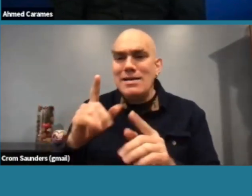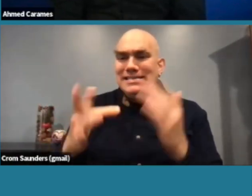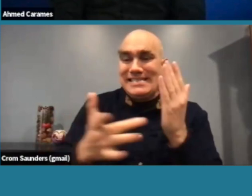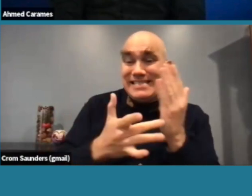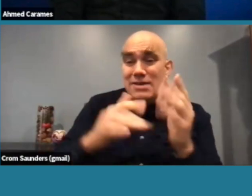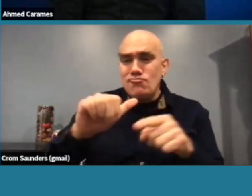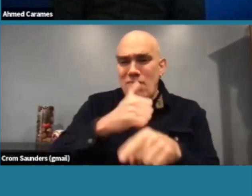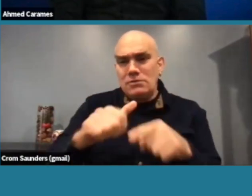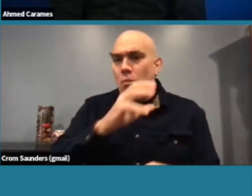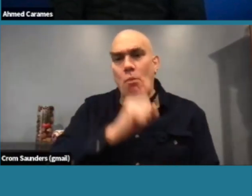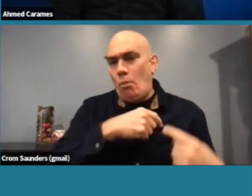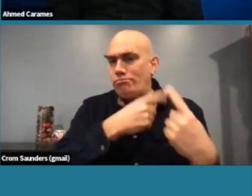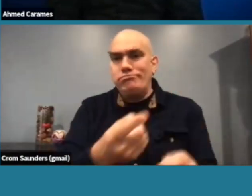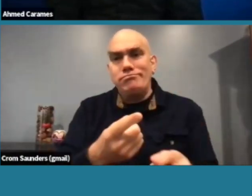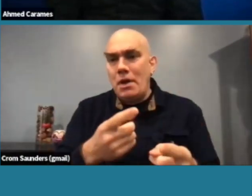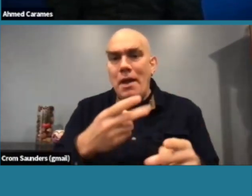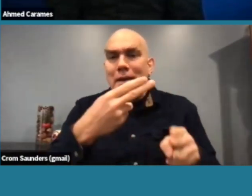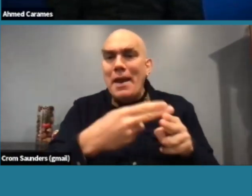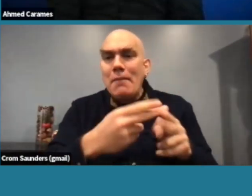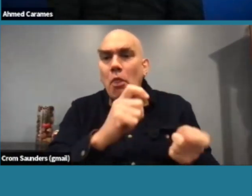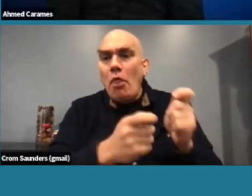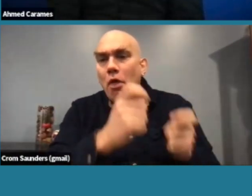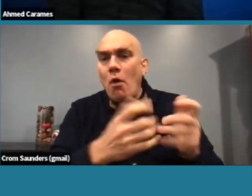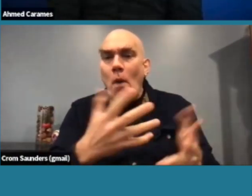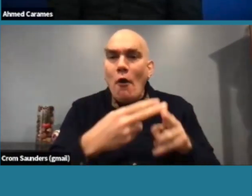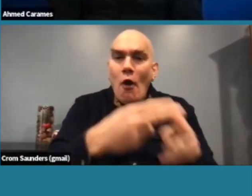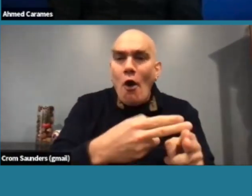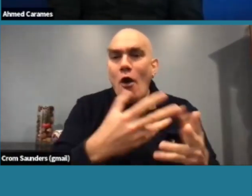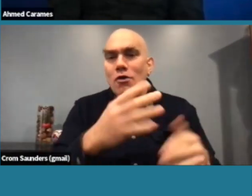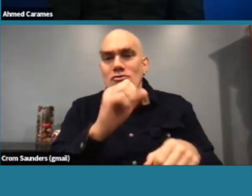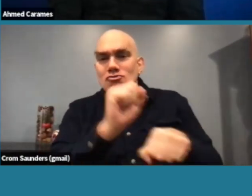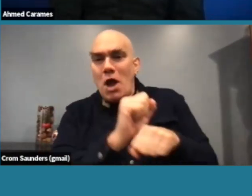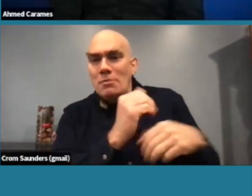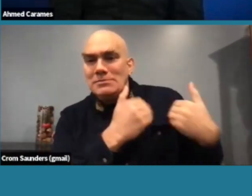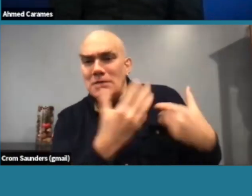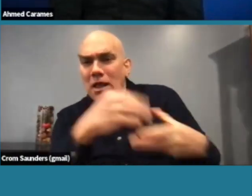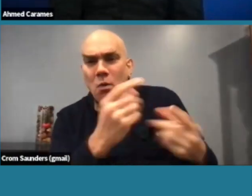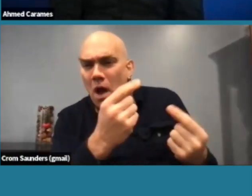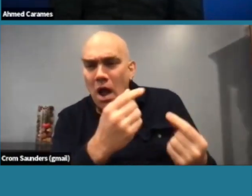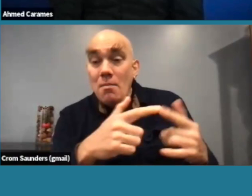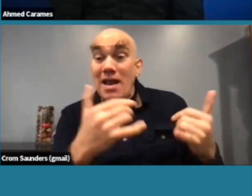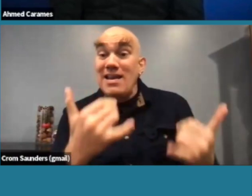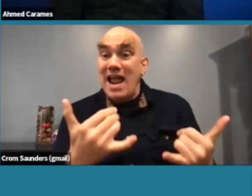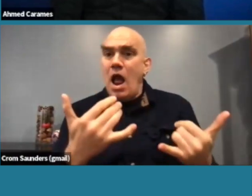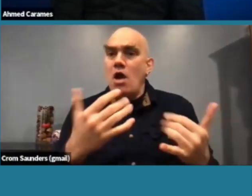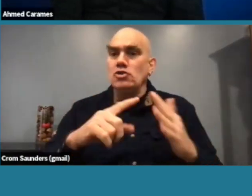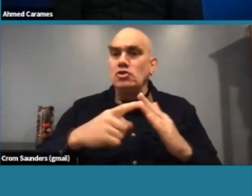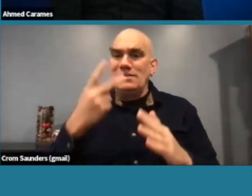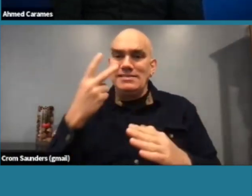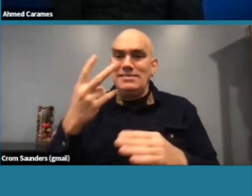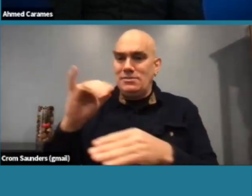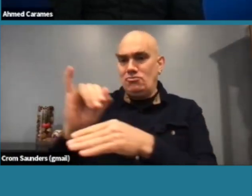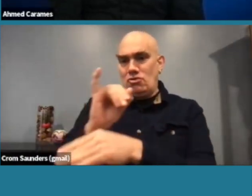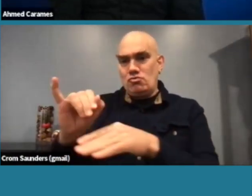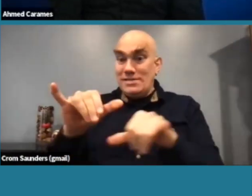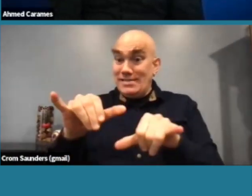That profession is relatively new, but that practice has been in place for such a long time, and it's been called many other